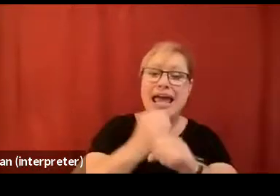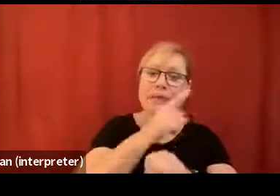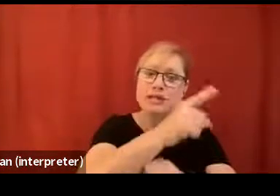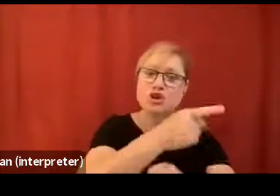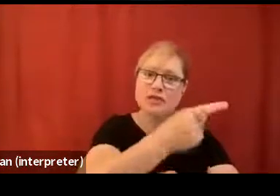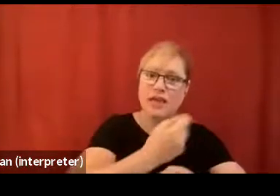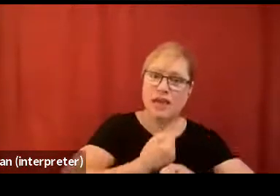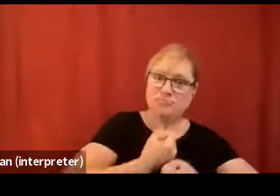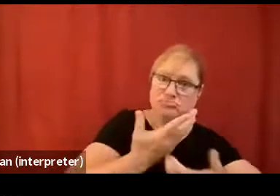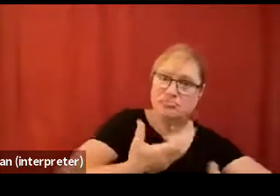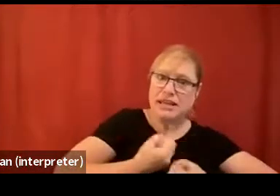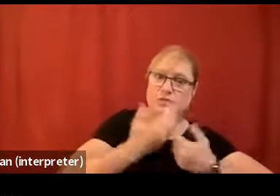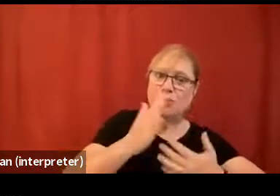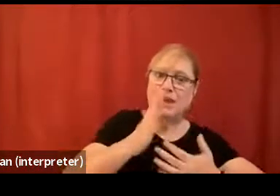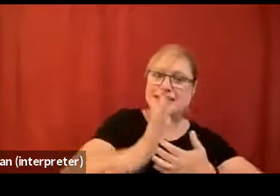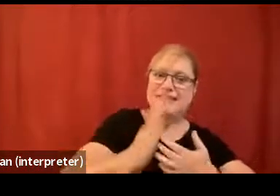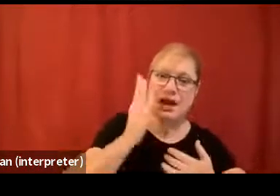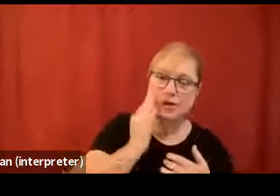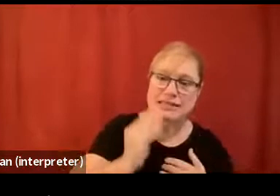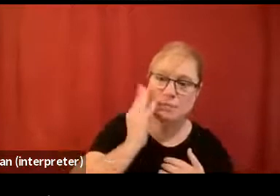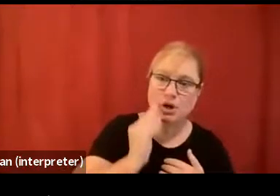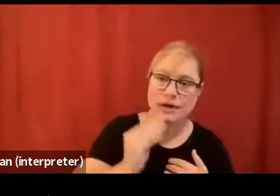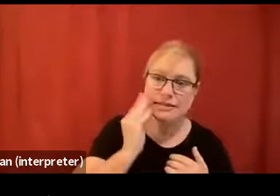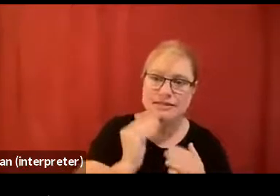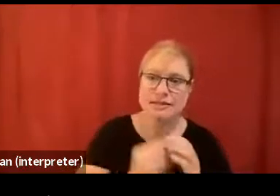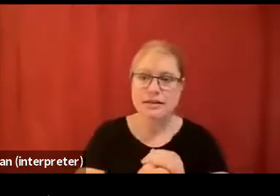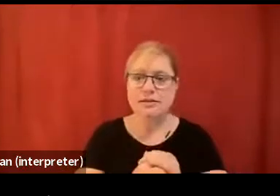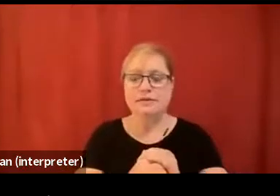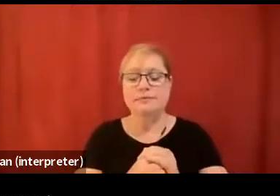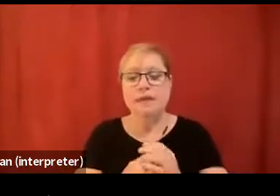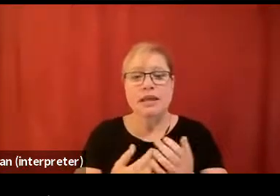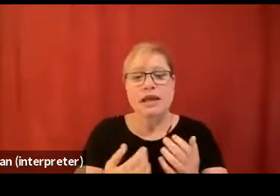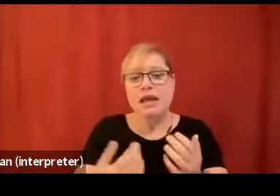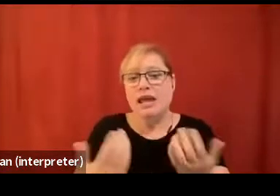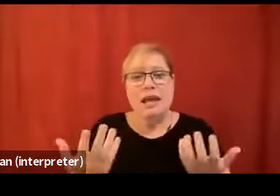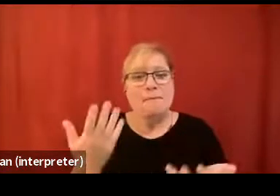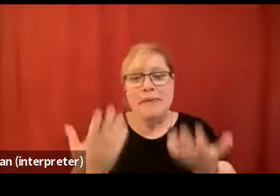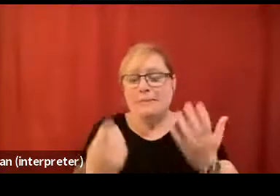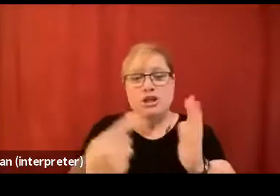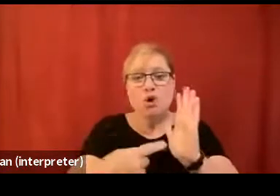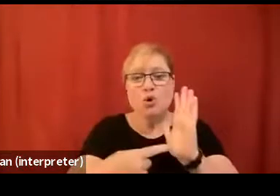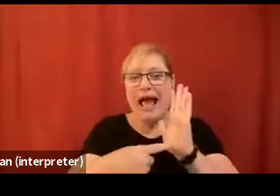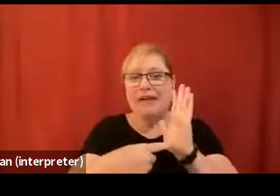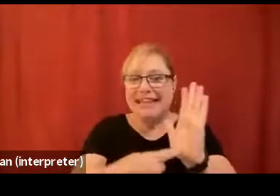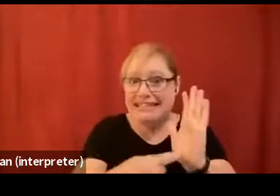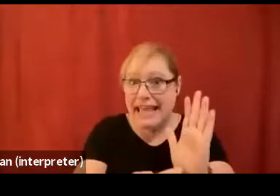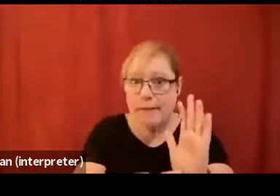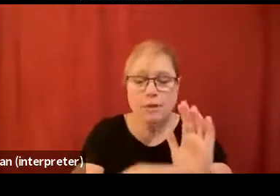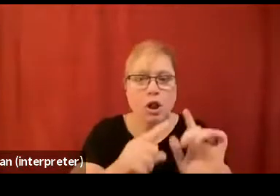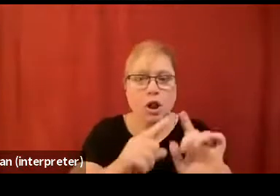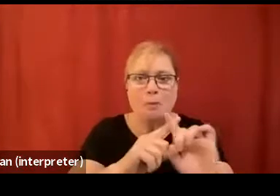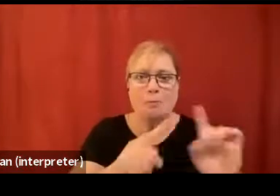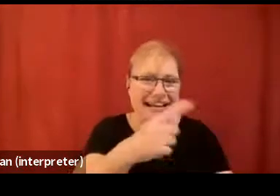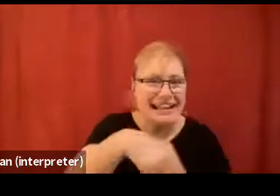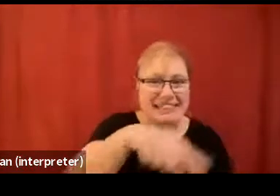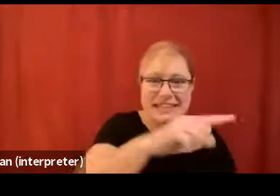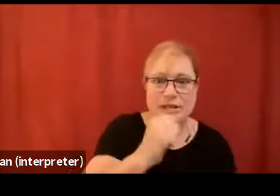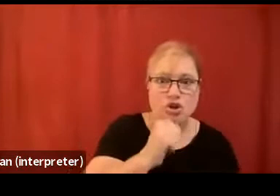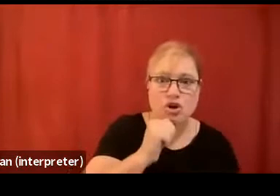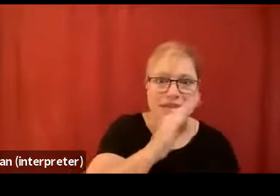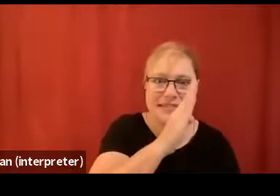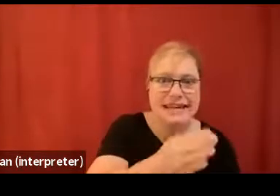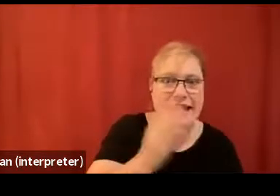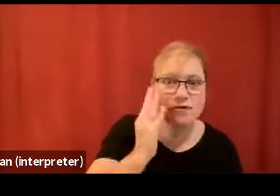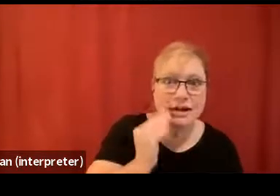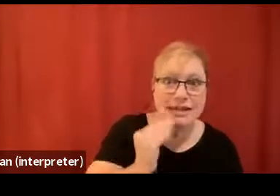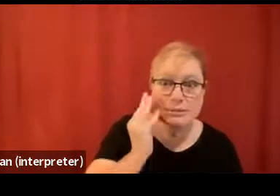lot of times you can have, an example, but it may not be something that a girl ever experienced. And they say, well, this is why I was